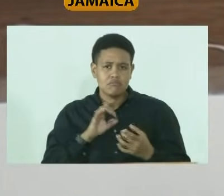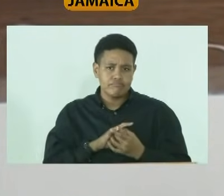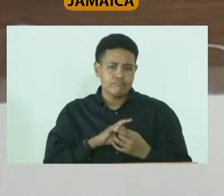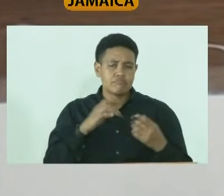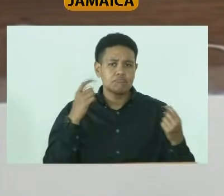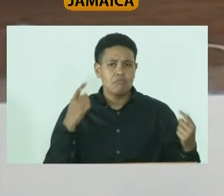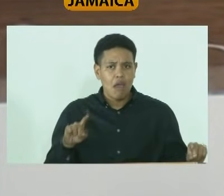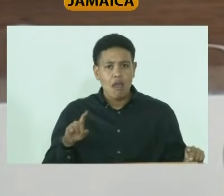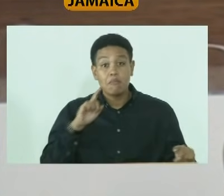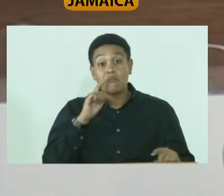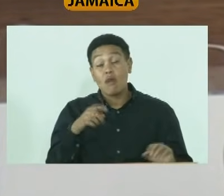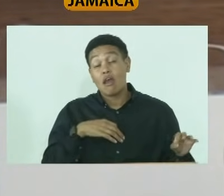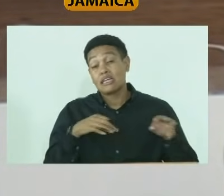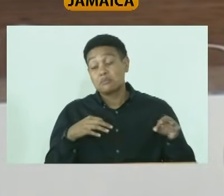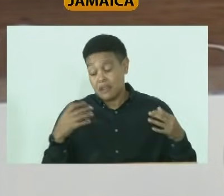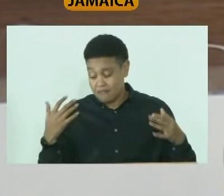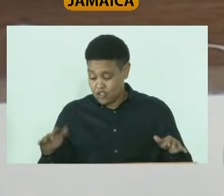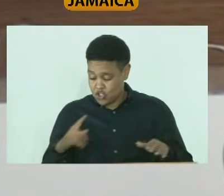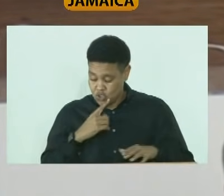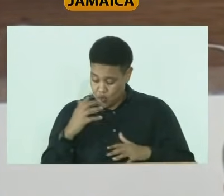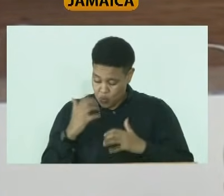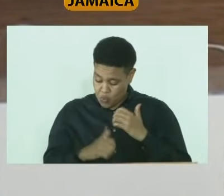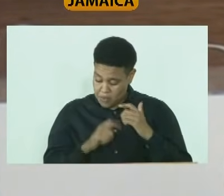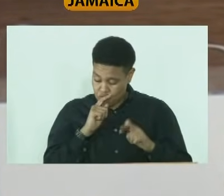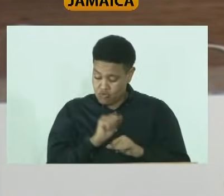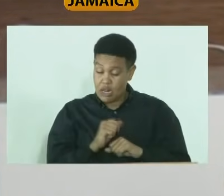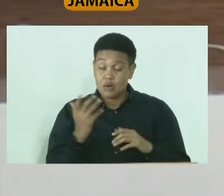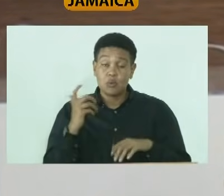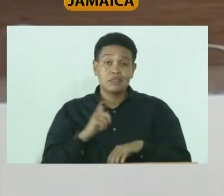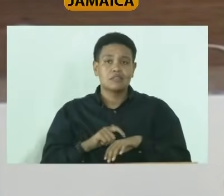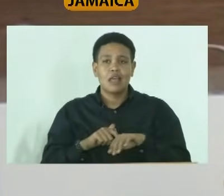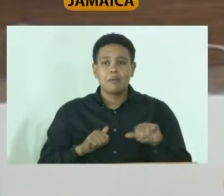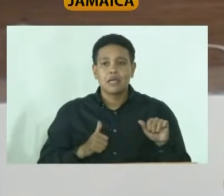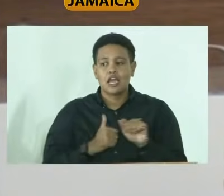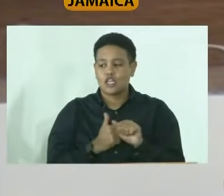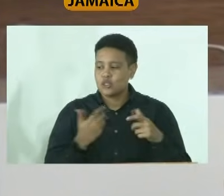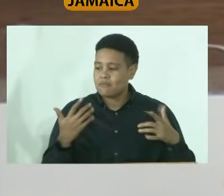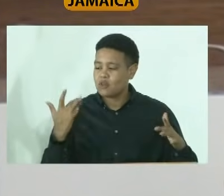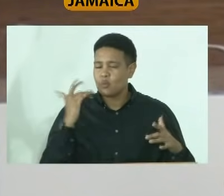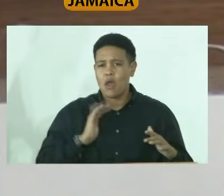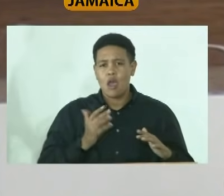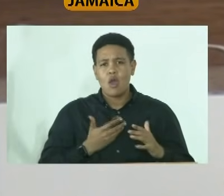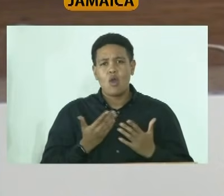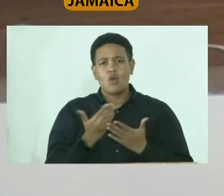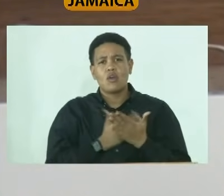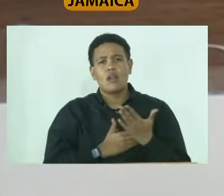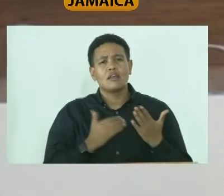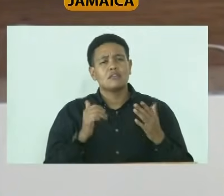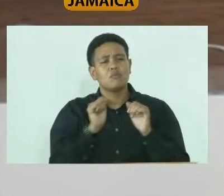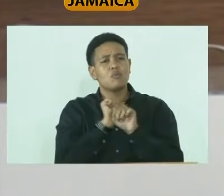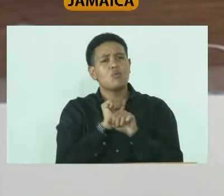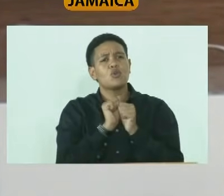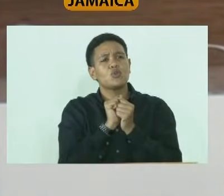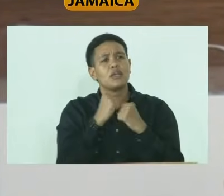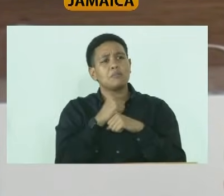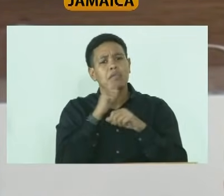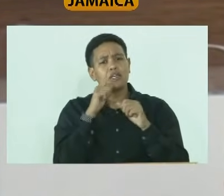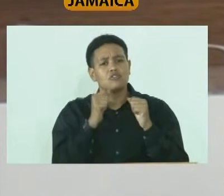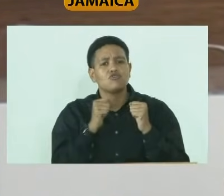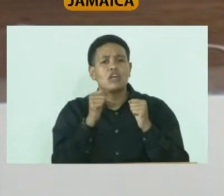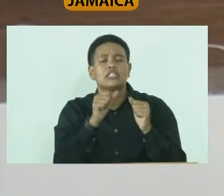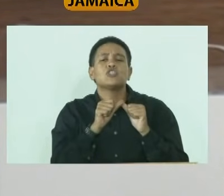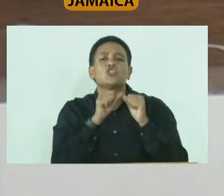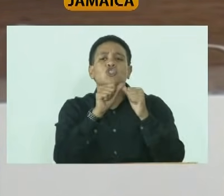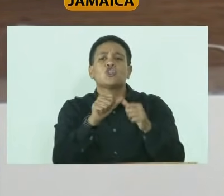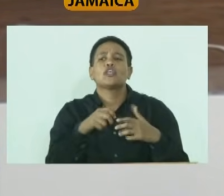earlier, the harsh reality is that time has caught up with us because of our collective failure to make sustained and strategic